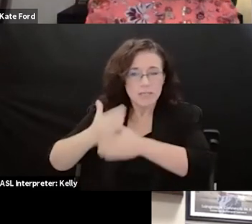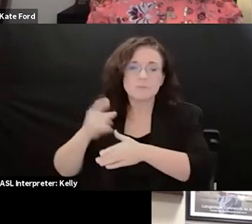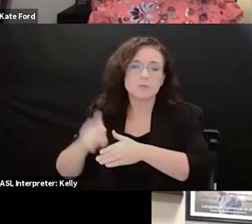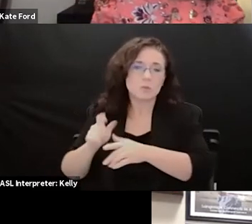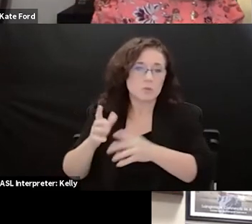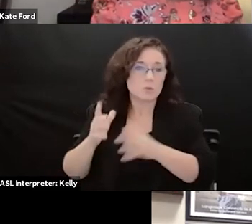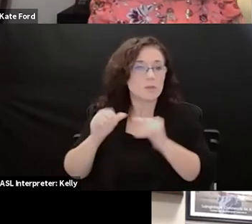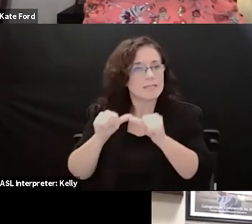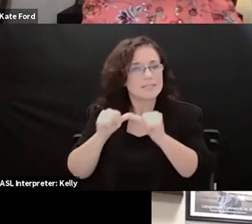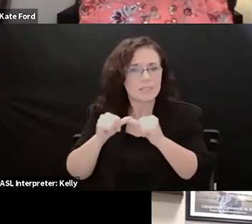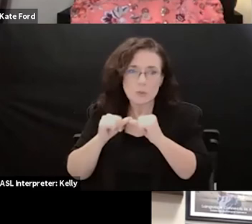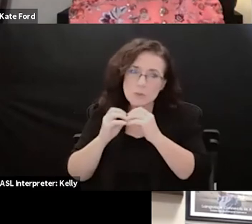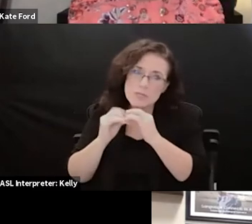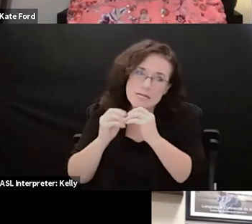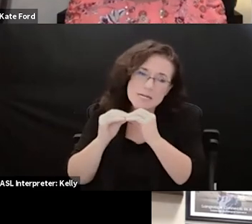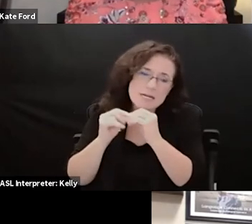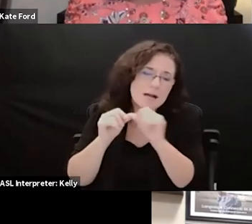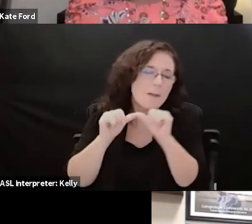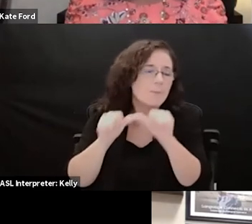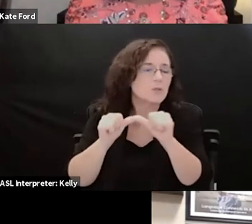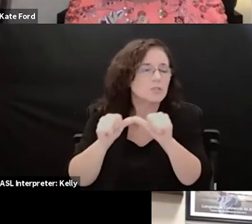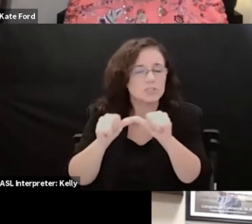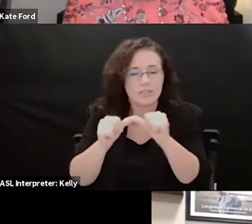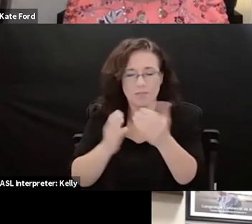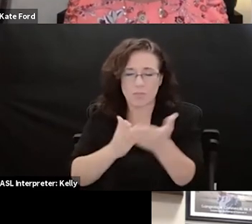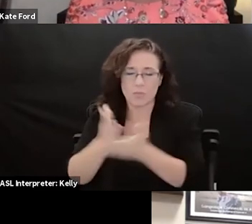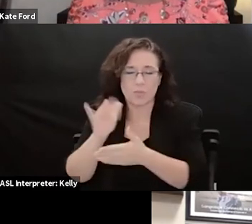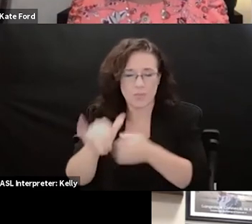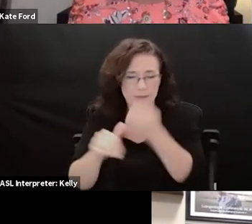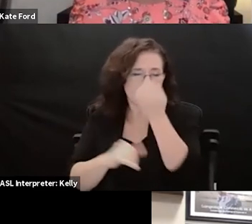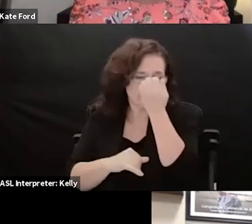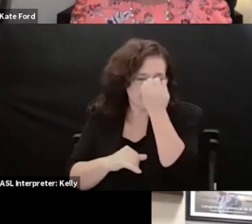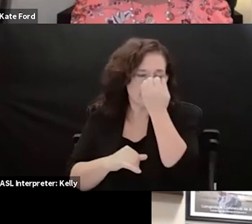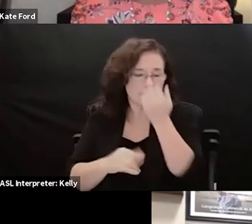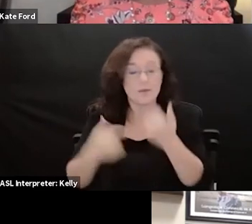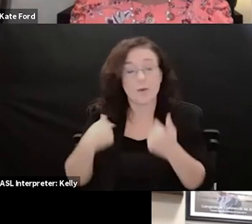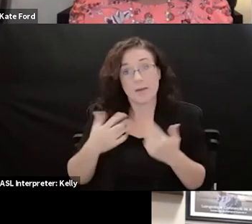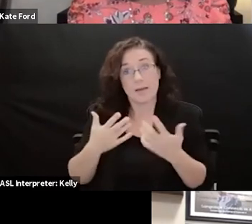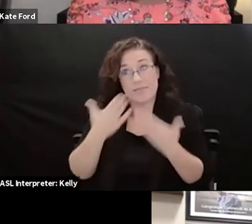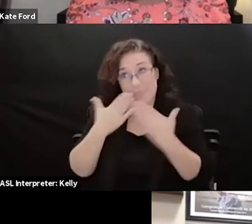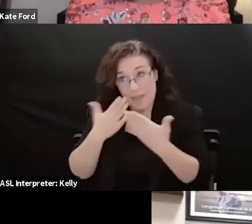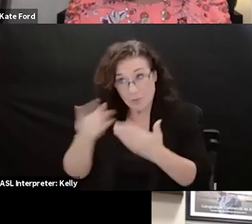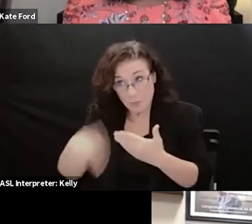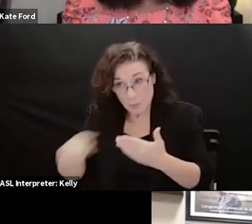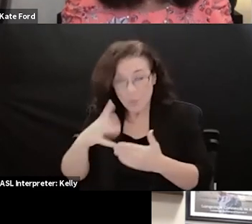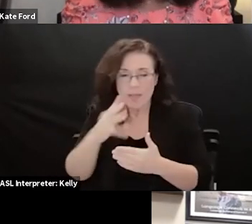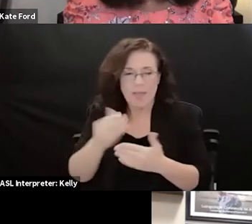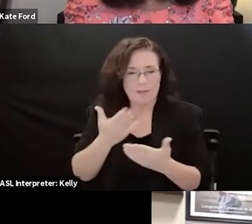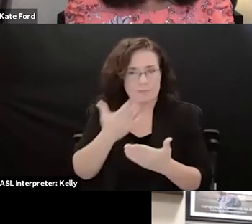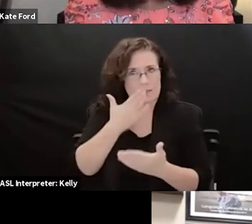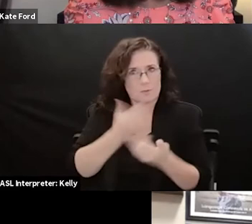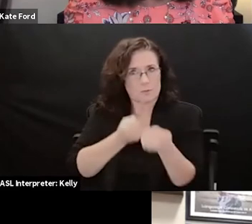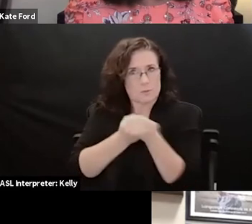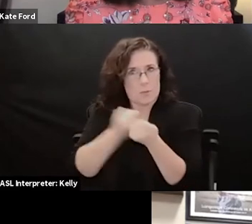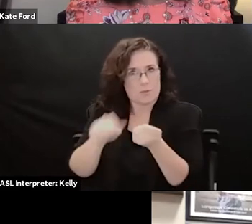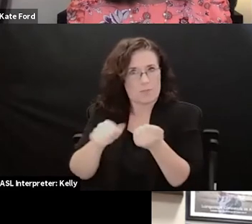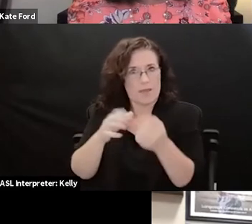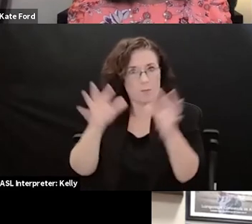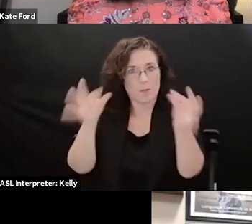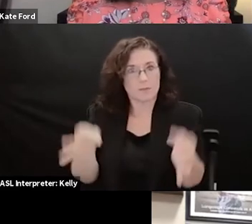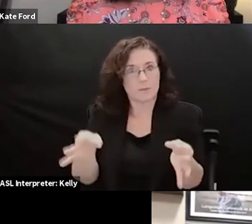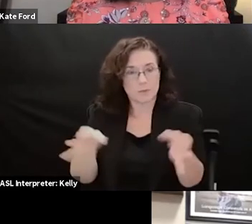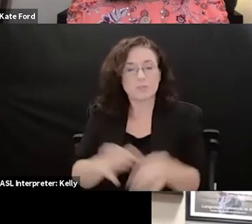advocating and so i'm grateful to all of you and happy to support this resolution thanks thank you